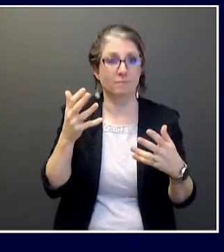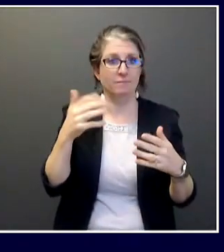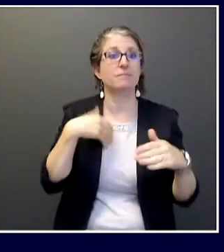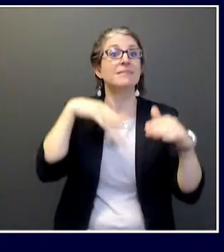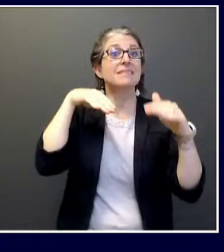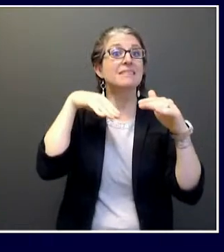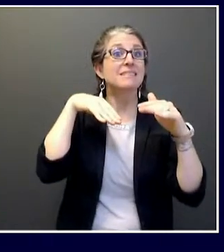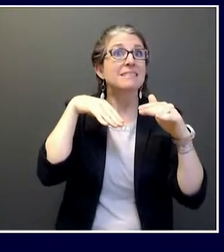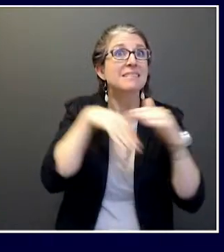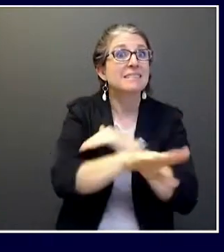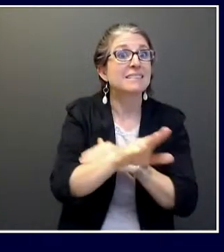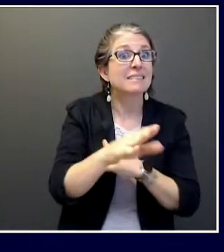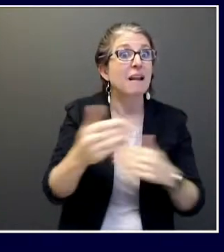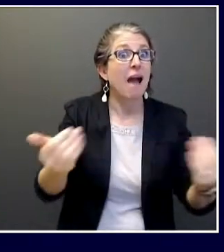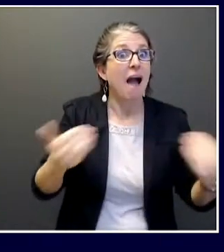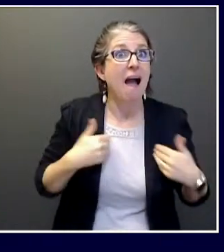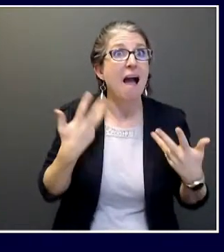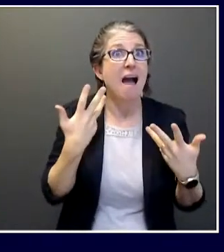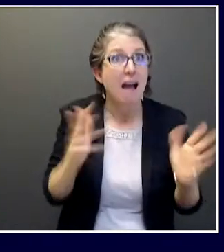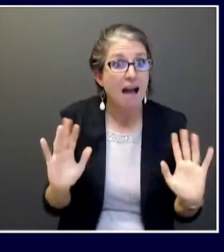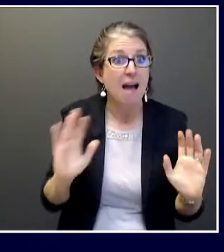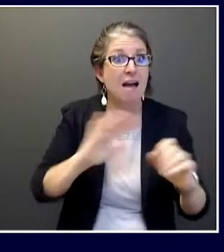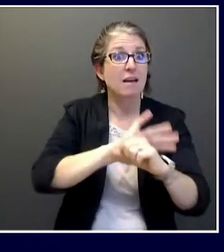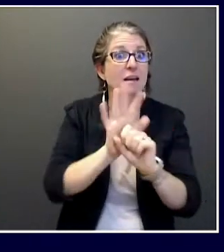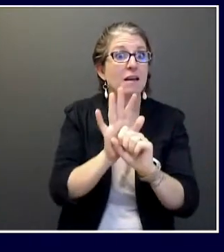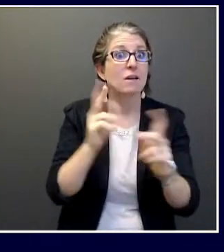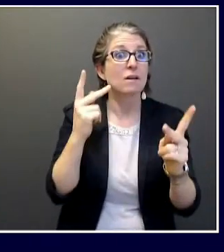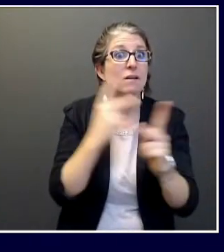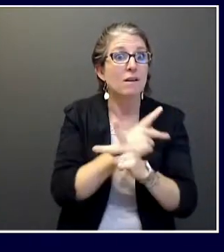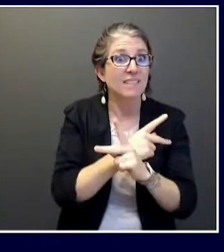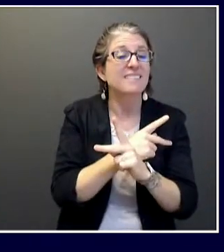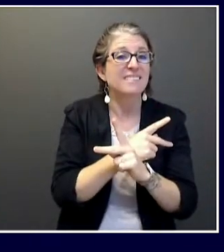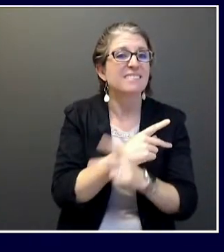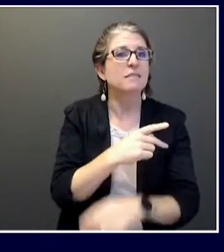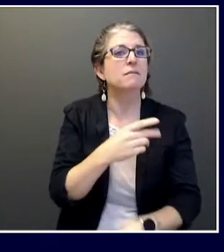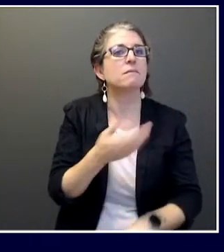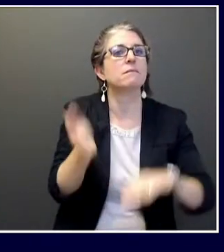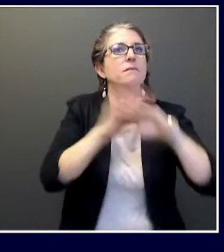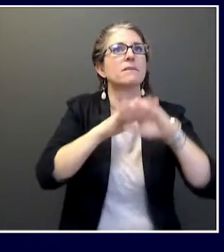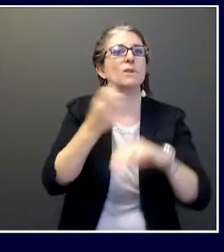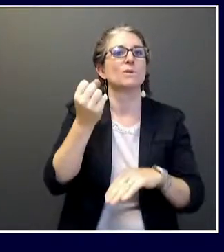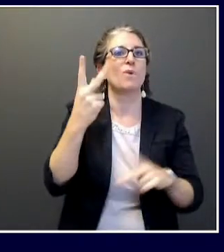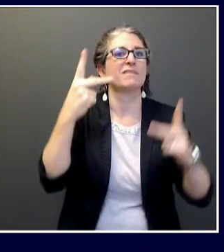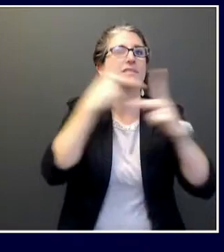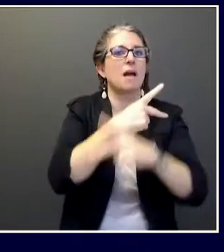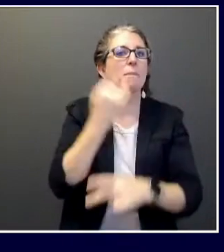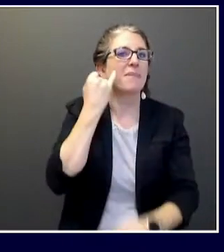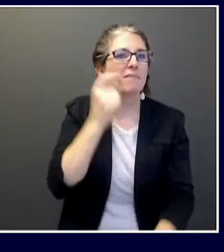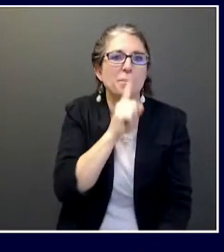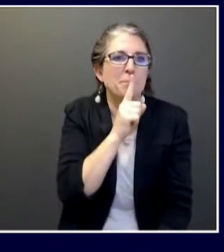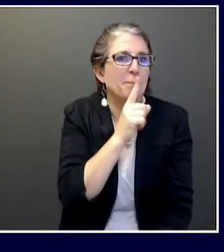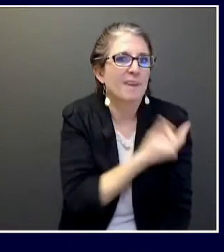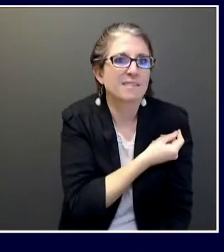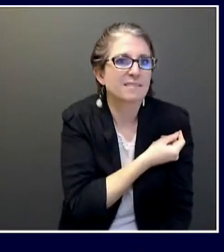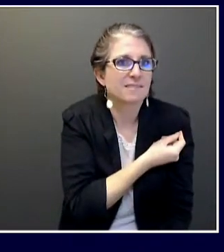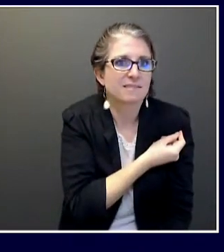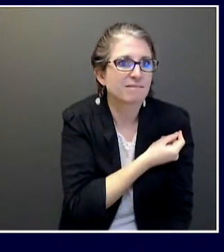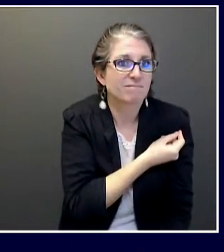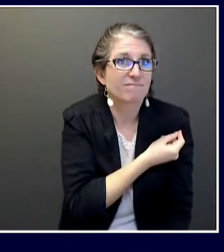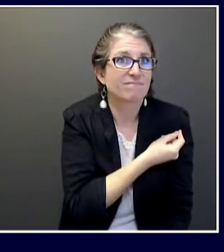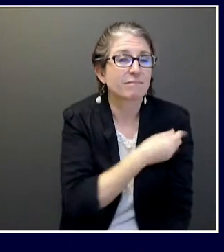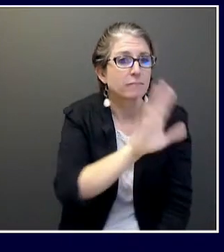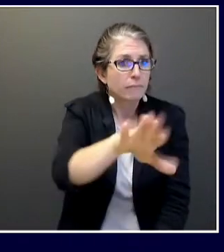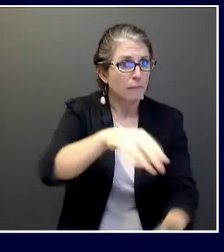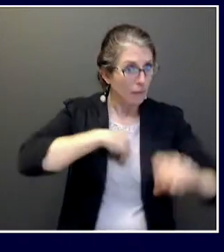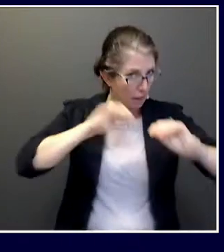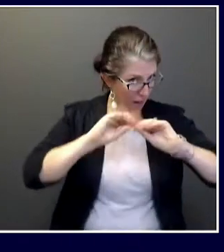individuals compared with vaccinated individuals. Say that again. Nationwide, the risk of hospitalization